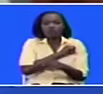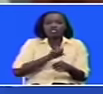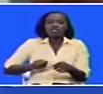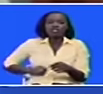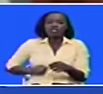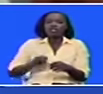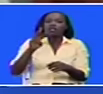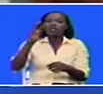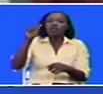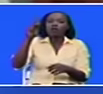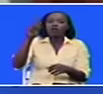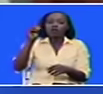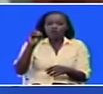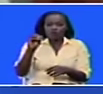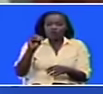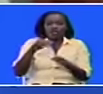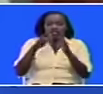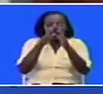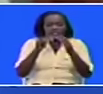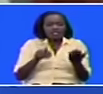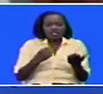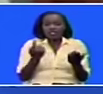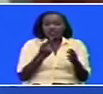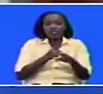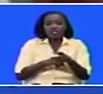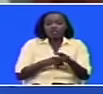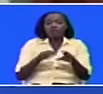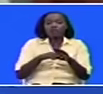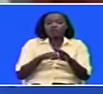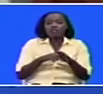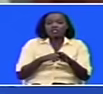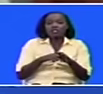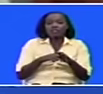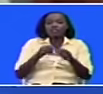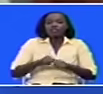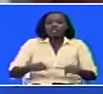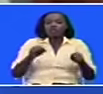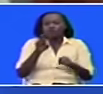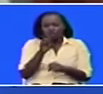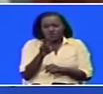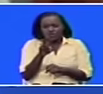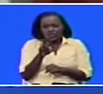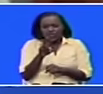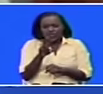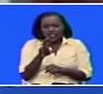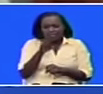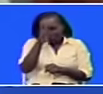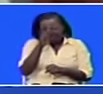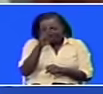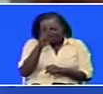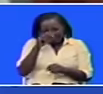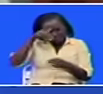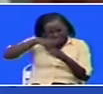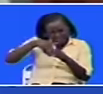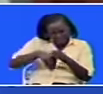Amos Wako to table it in the House. That's the only time that now members will be able to look at it in a very candid manner and decide